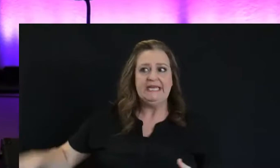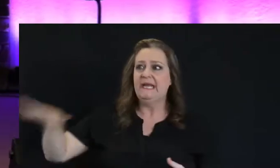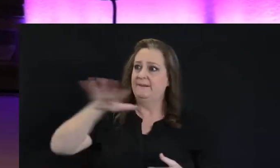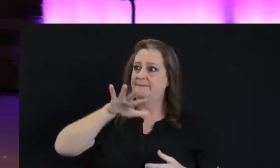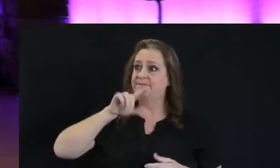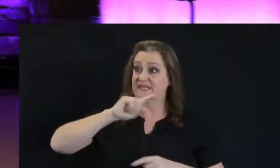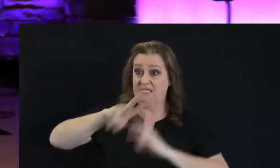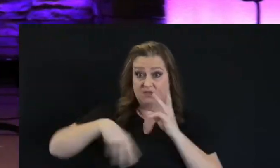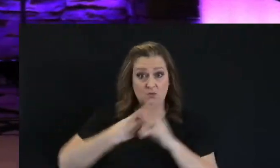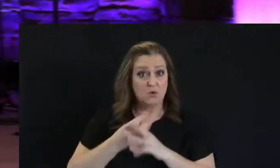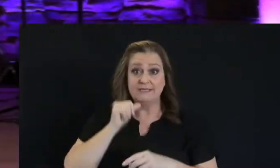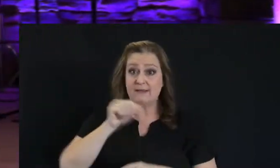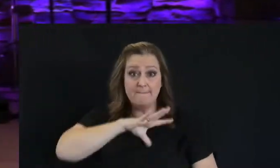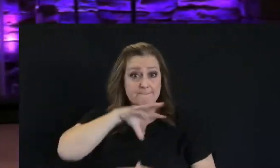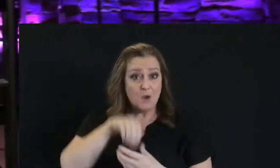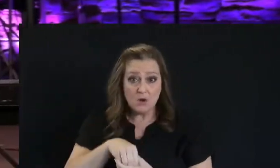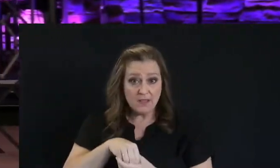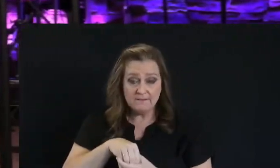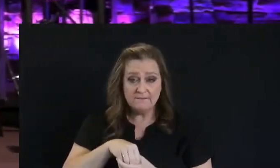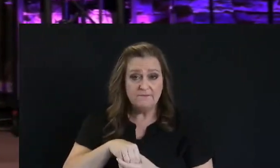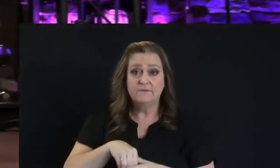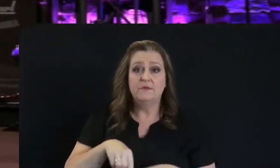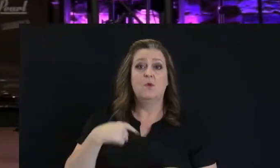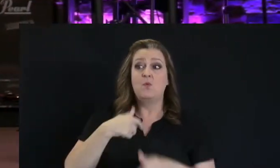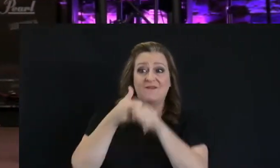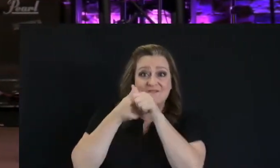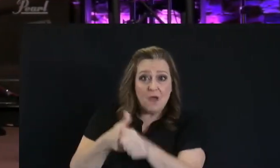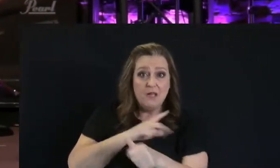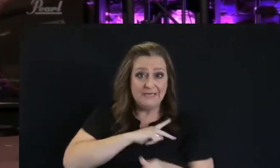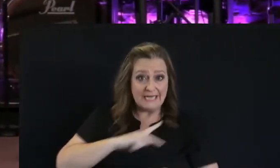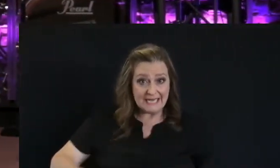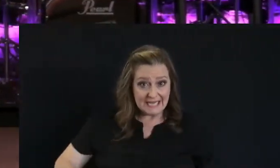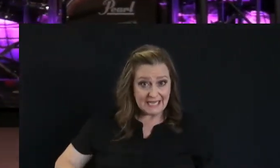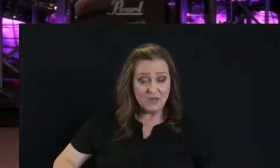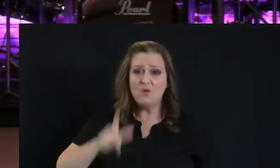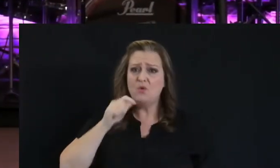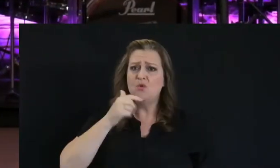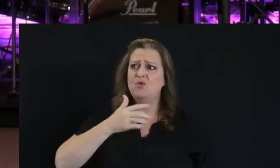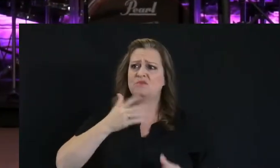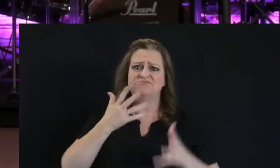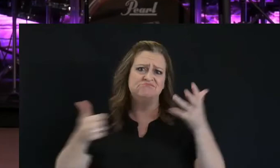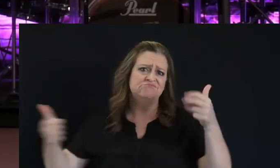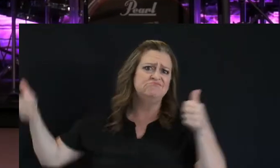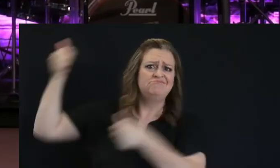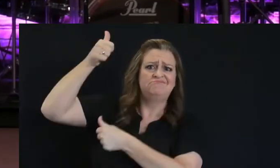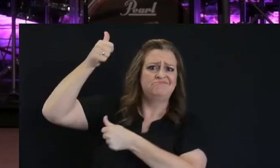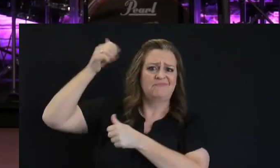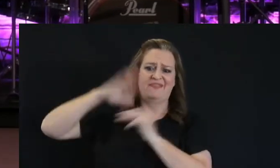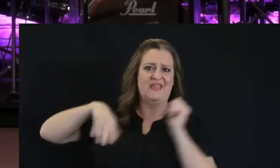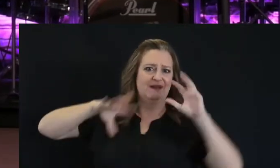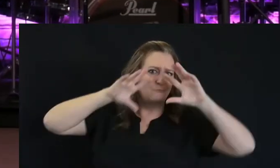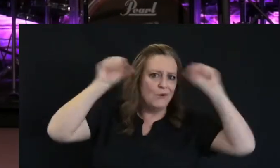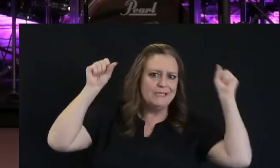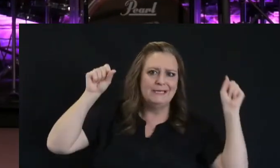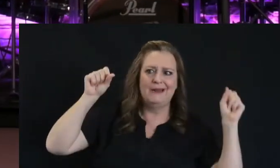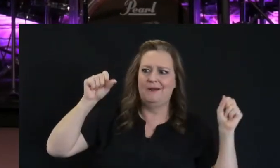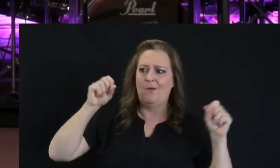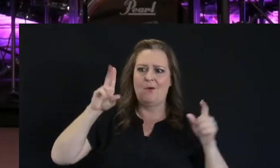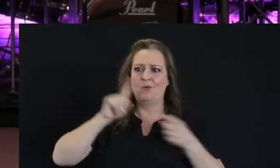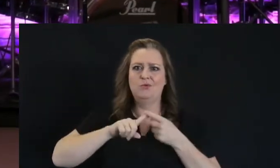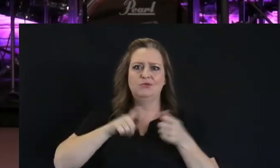this world is not a part of. And we are following a king that is greater than whoever's sitting in the Oval Office or whoever's sitting in the